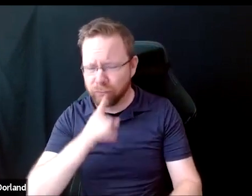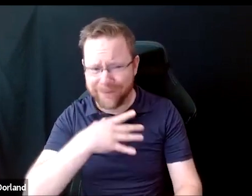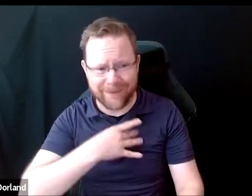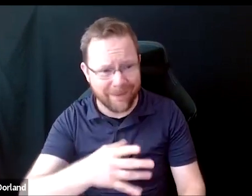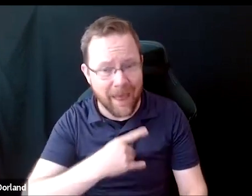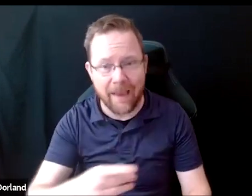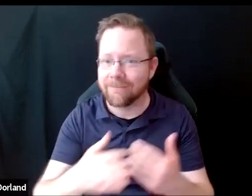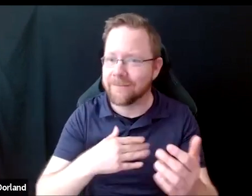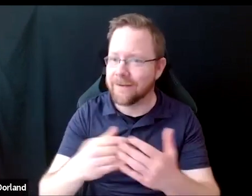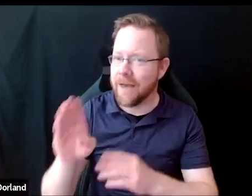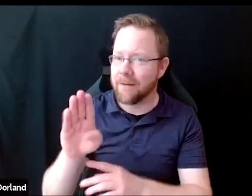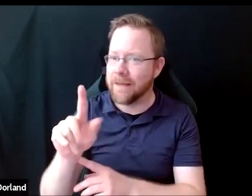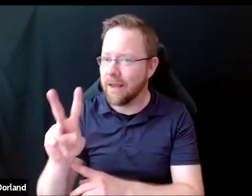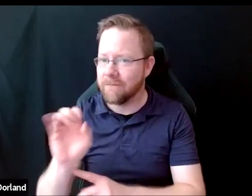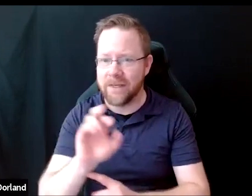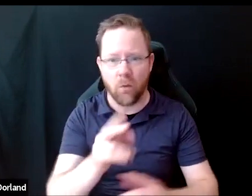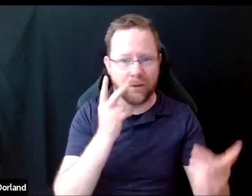they have a visual impairment.